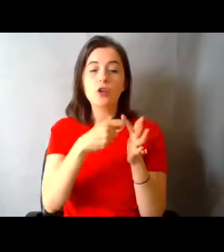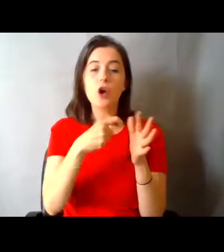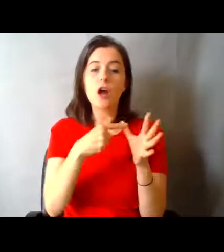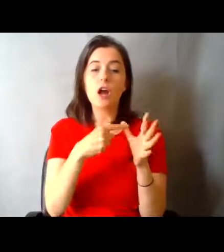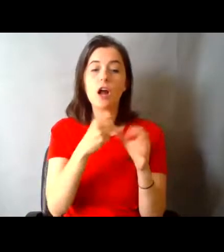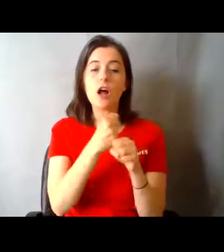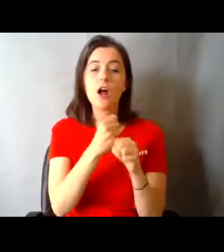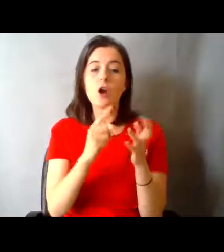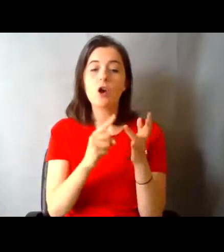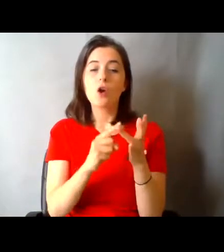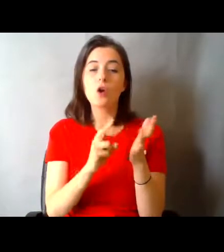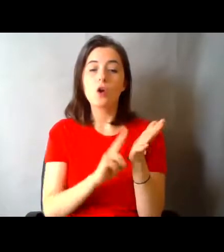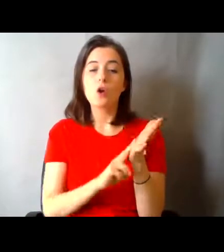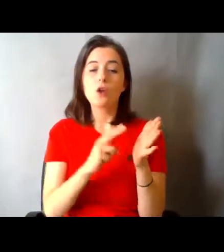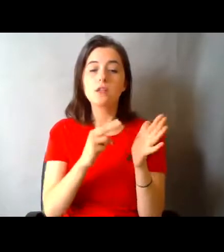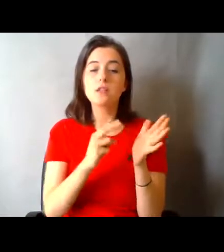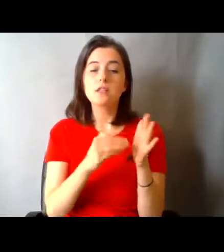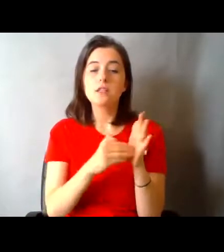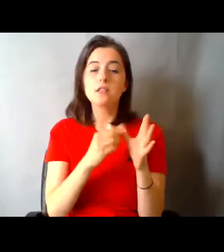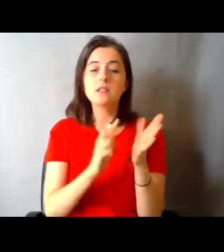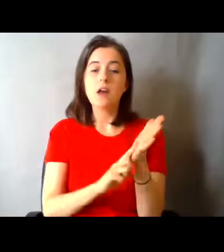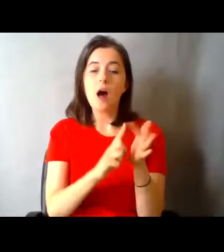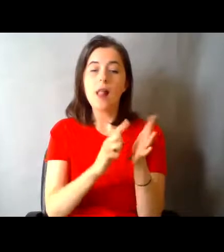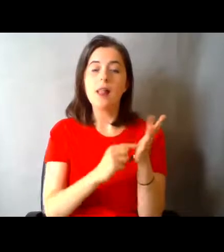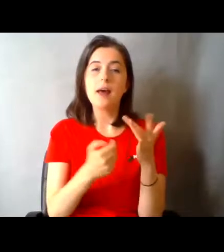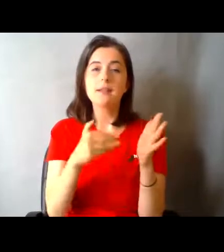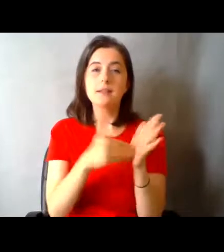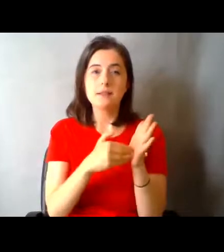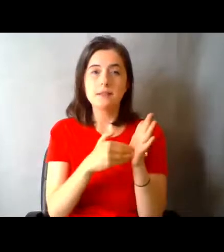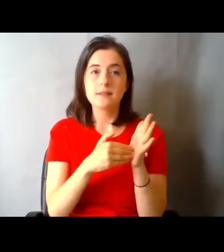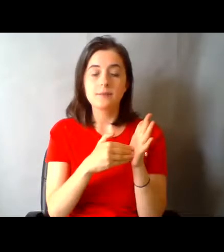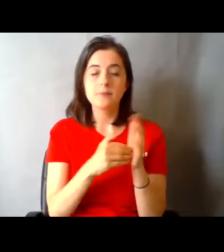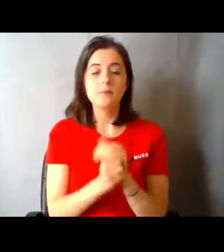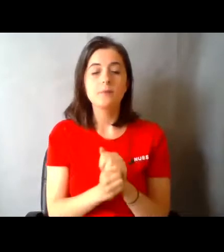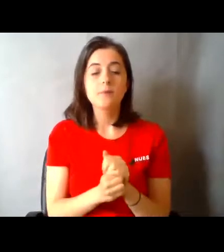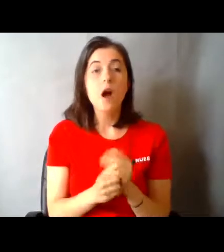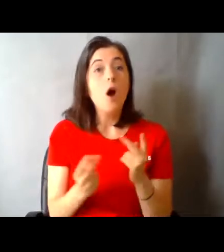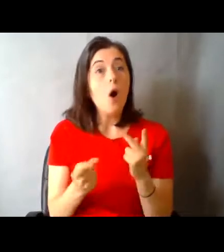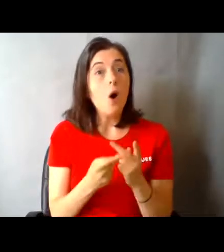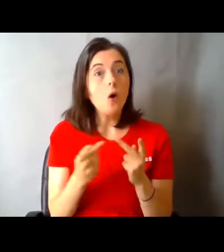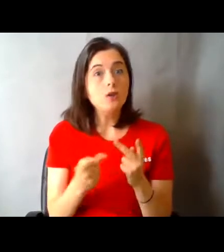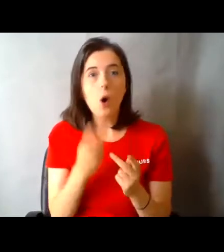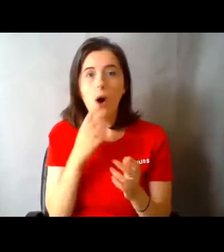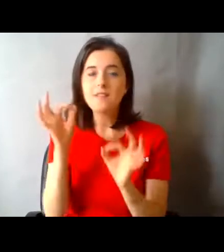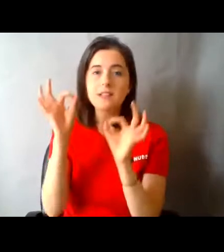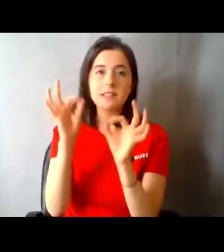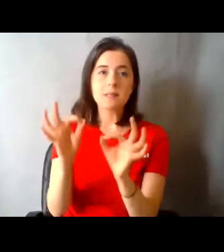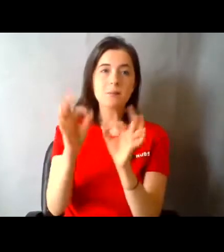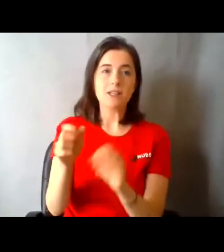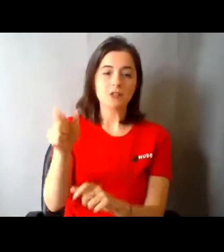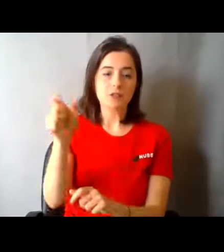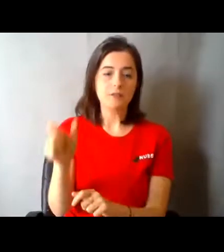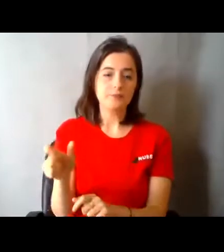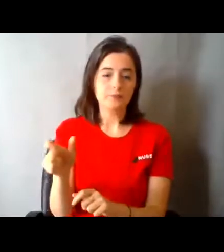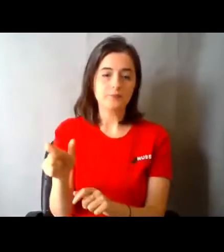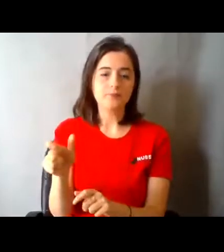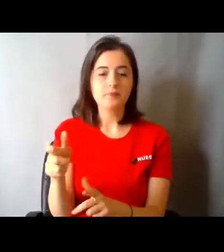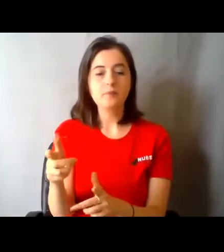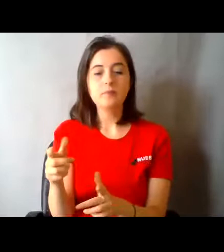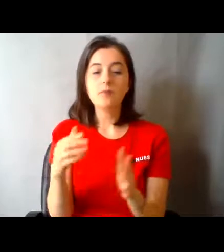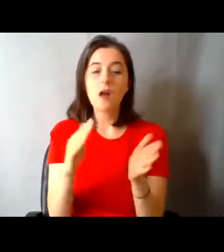moment. But I also wanted to welcome today as well, watching along with you, our special guest, Barbara Elena